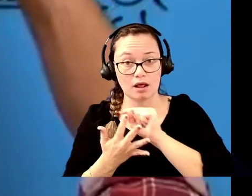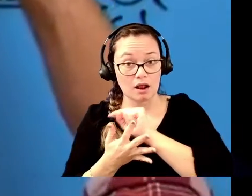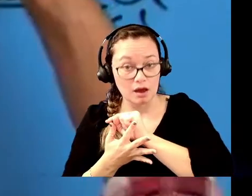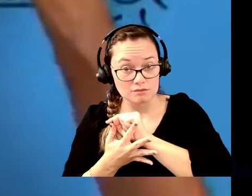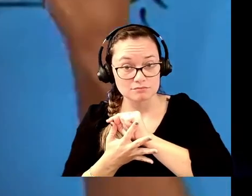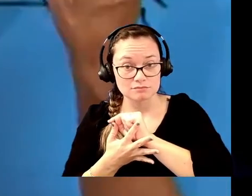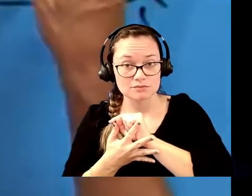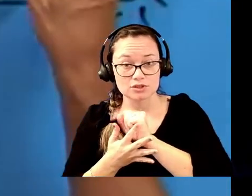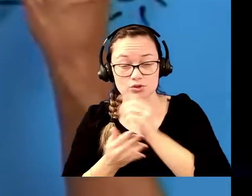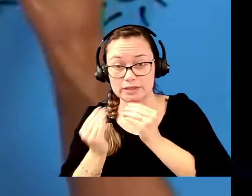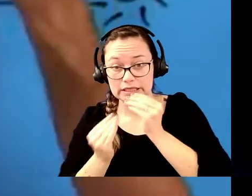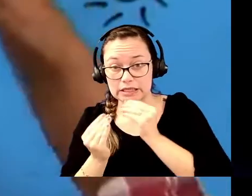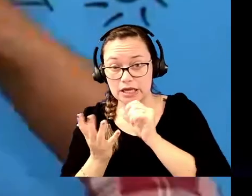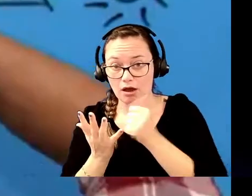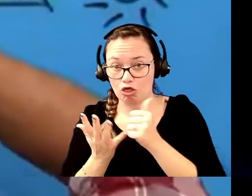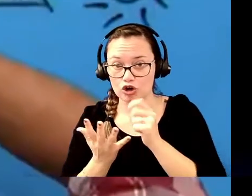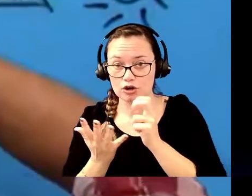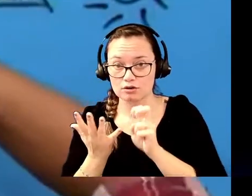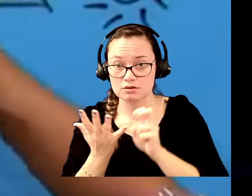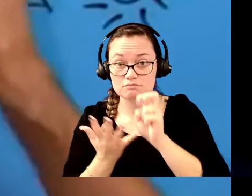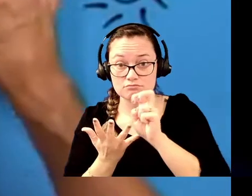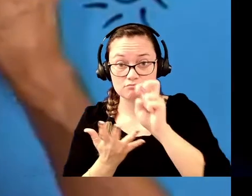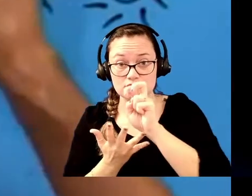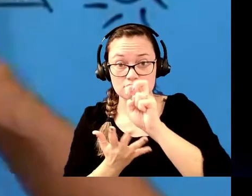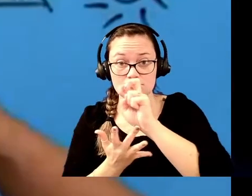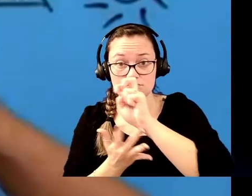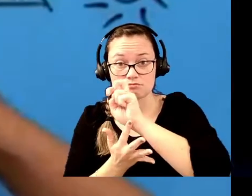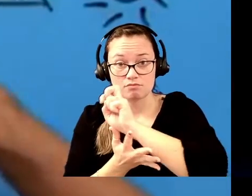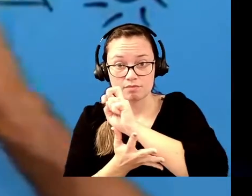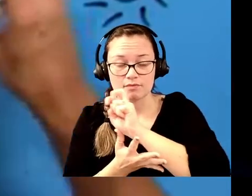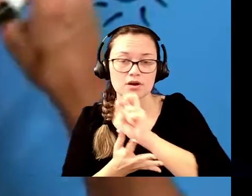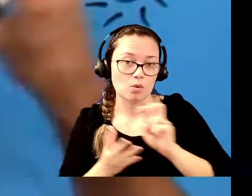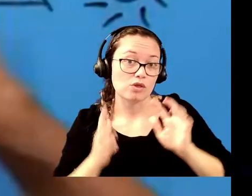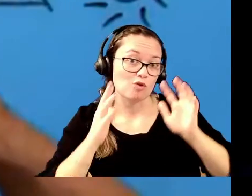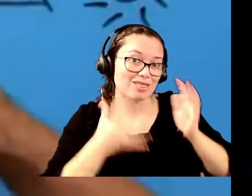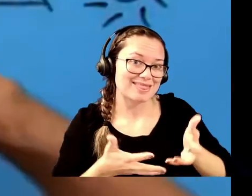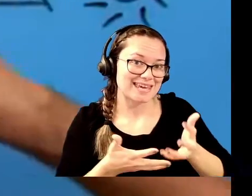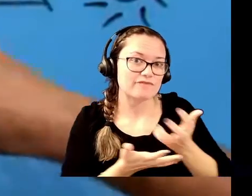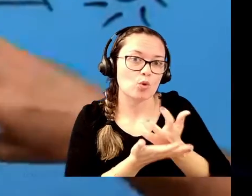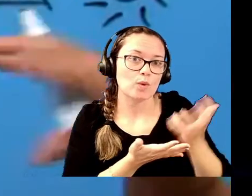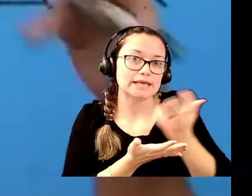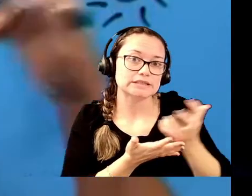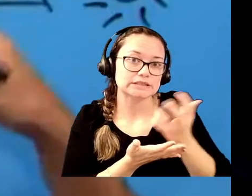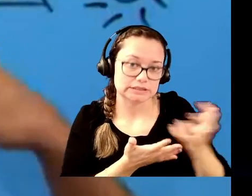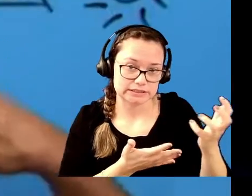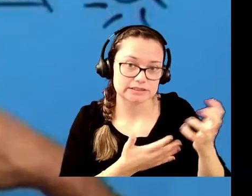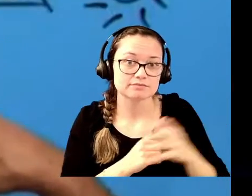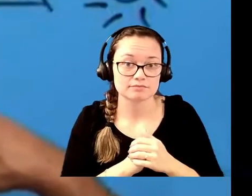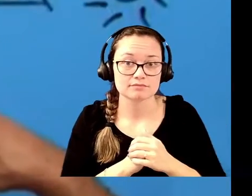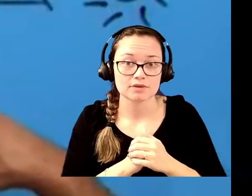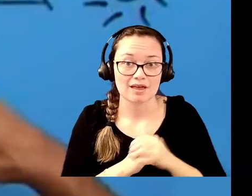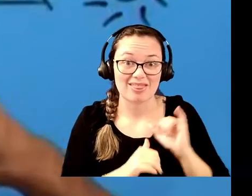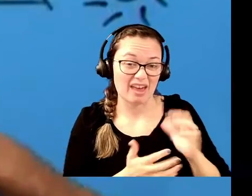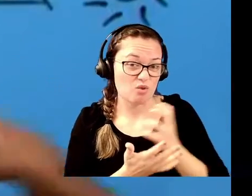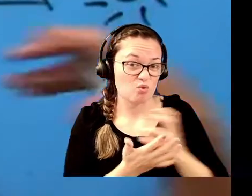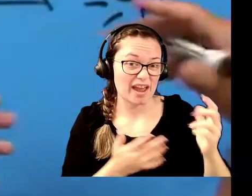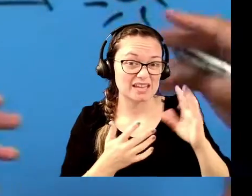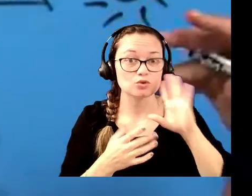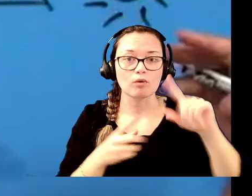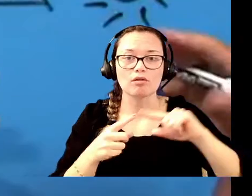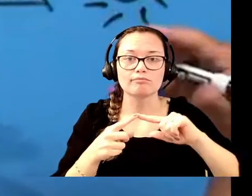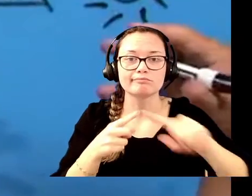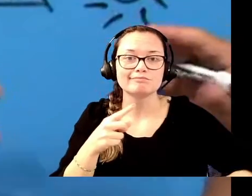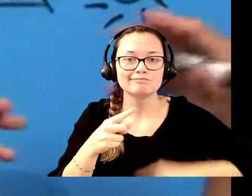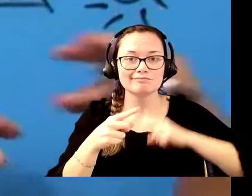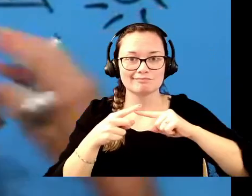consuming other organisms, they are leaving behind waste materials. Those waste materials are being recycled and they're being put